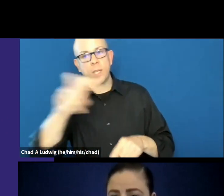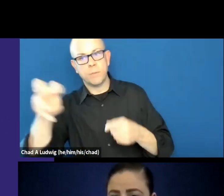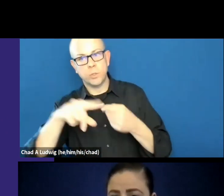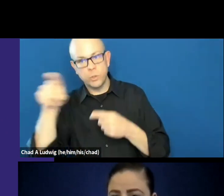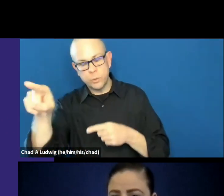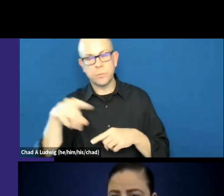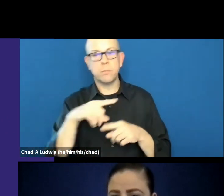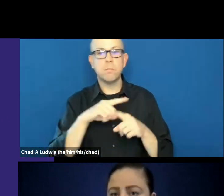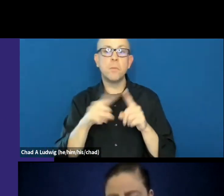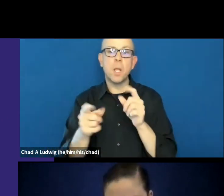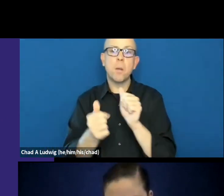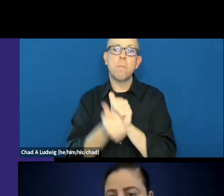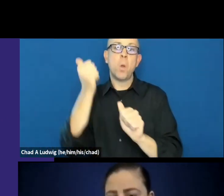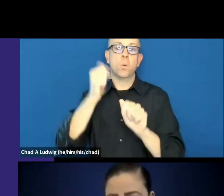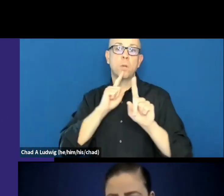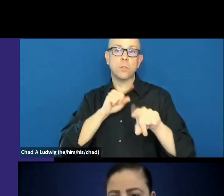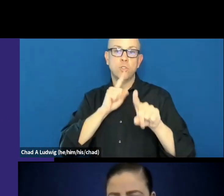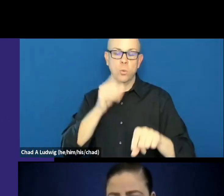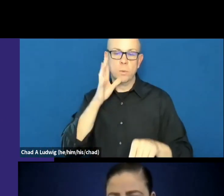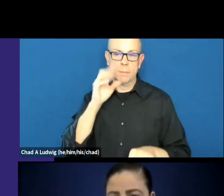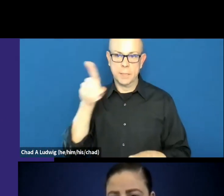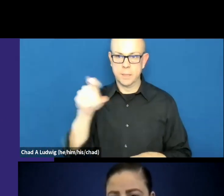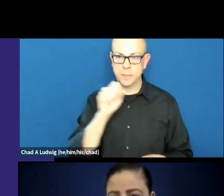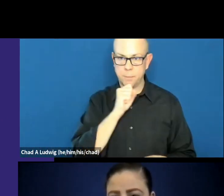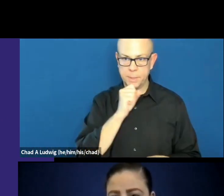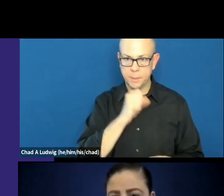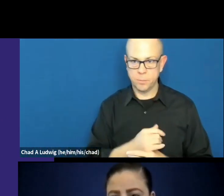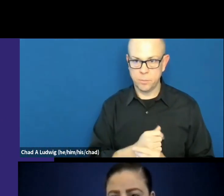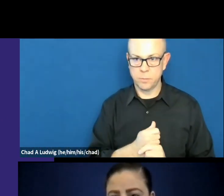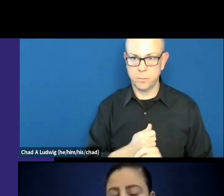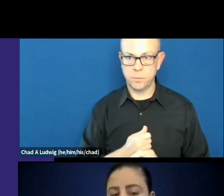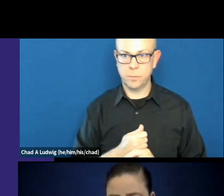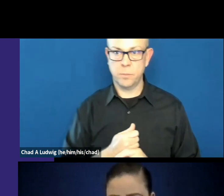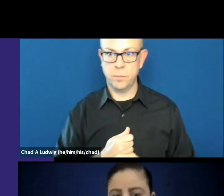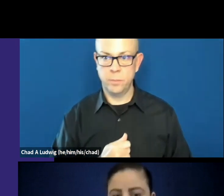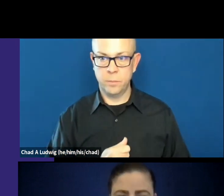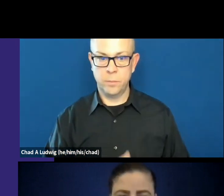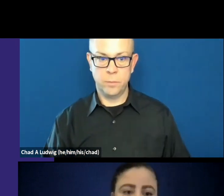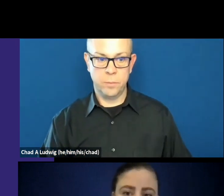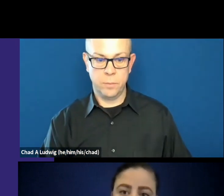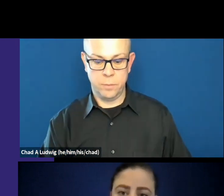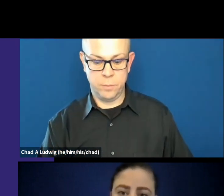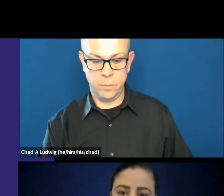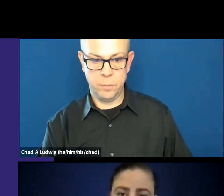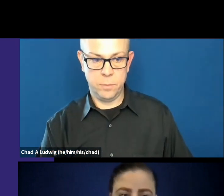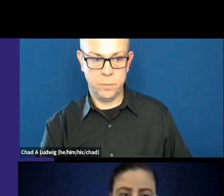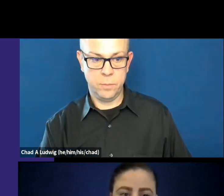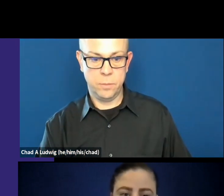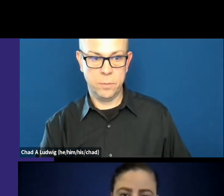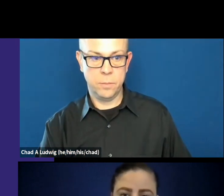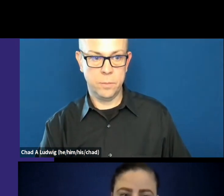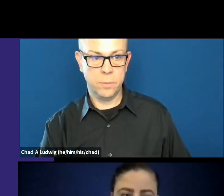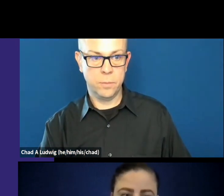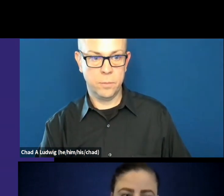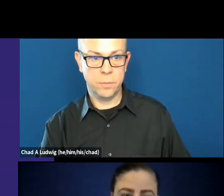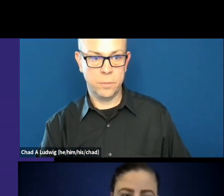If you happen to call for me, I can transfer, or I'm sorry, if you happen to call for Sammy, I can transfer the call if I happen to get it. So no problem.